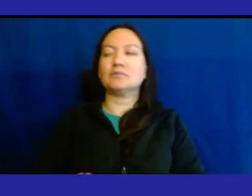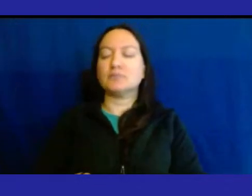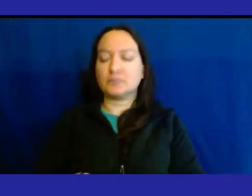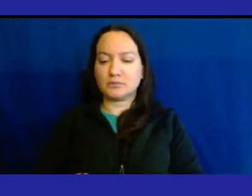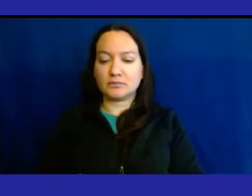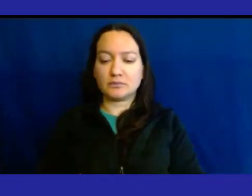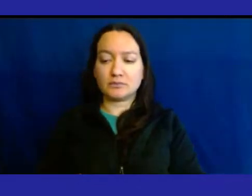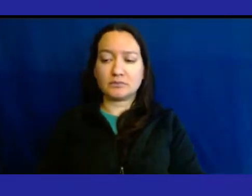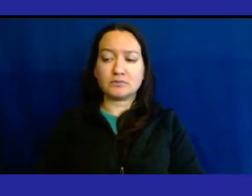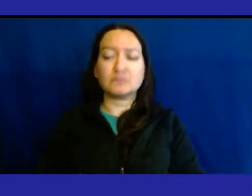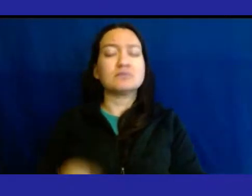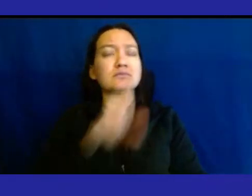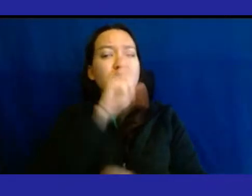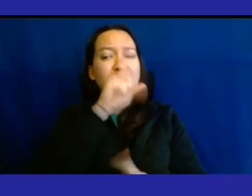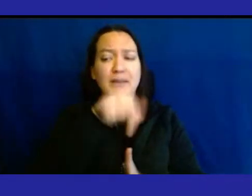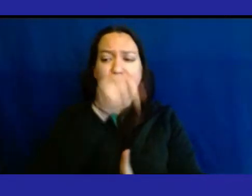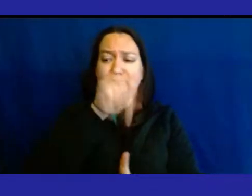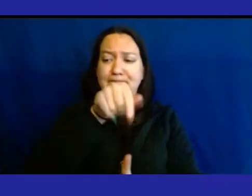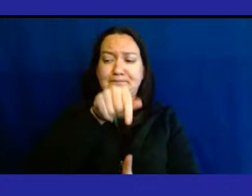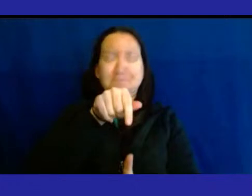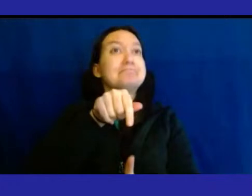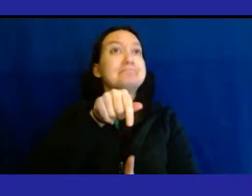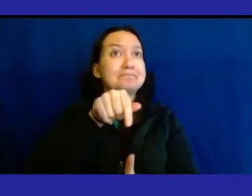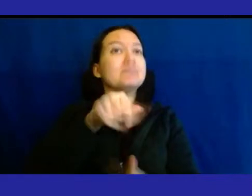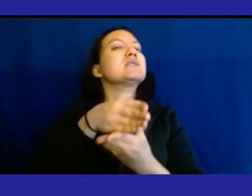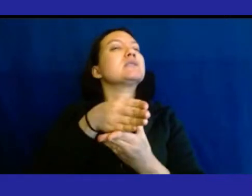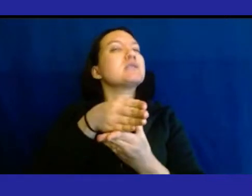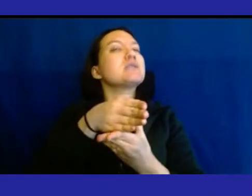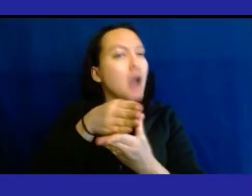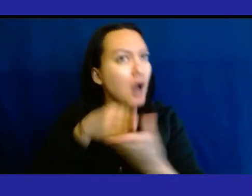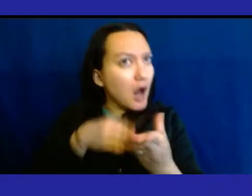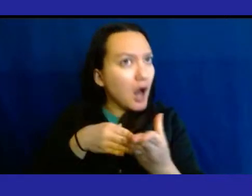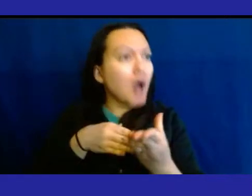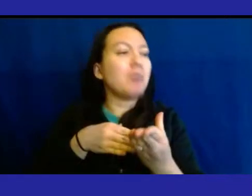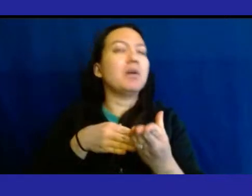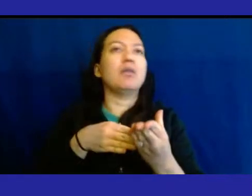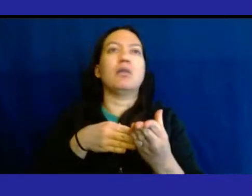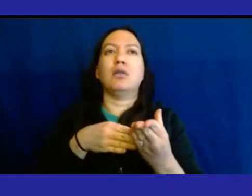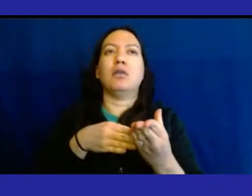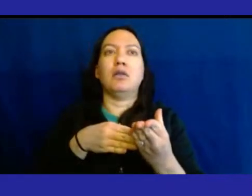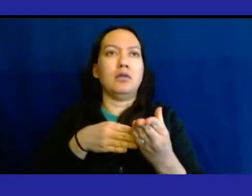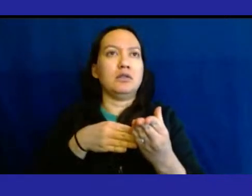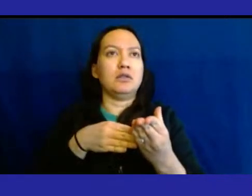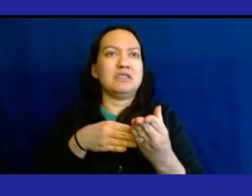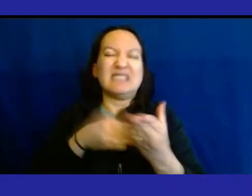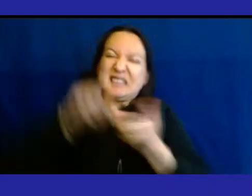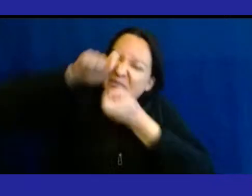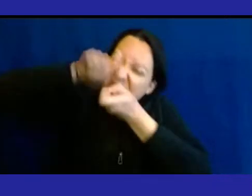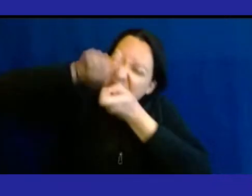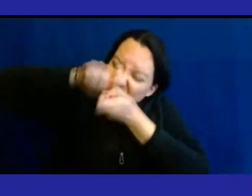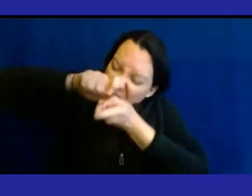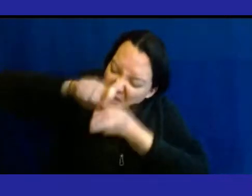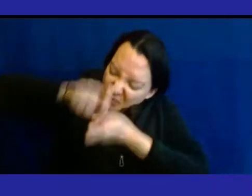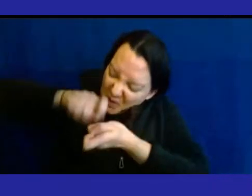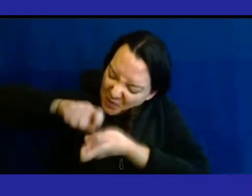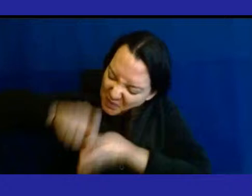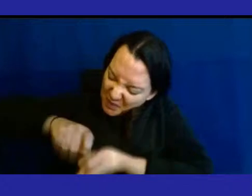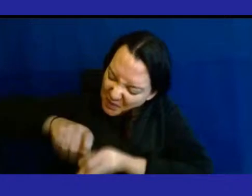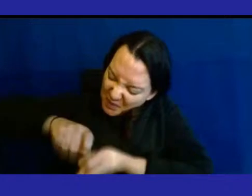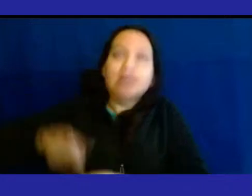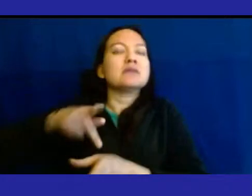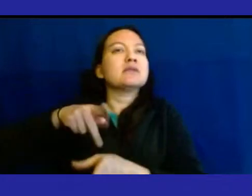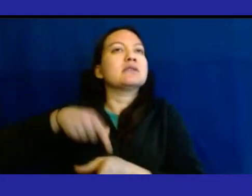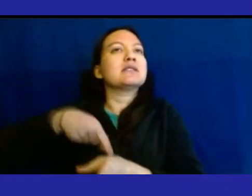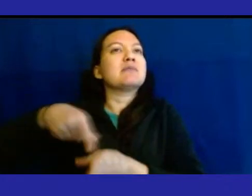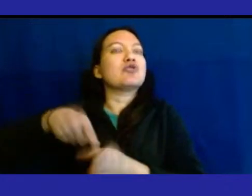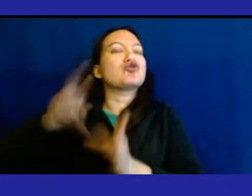it's really about, there is some, in the weeds of sort of specialty research, there's discussion about